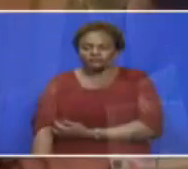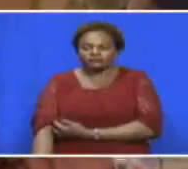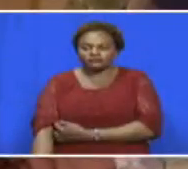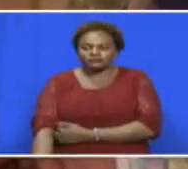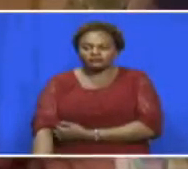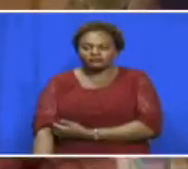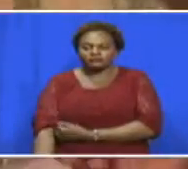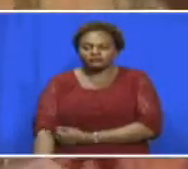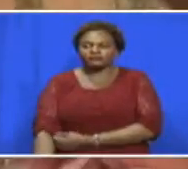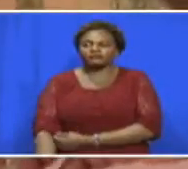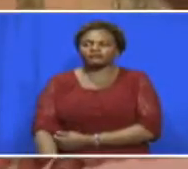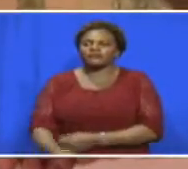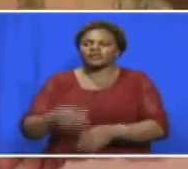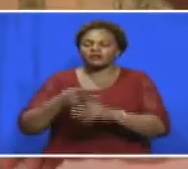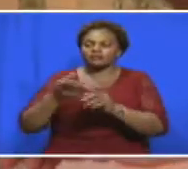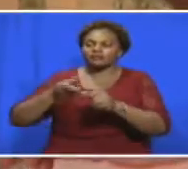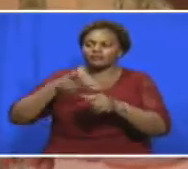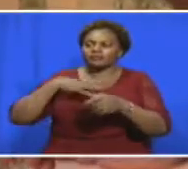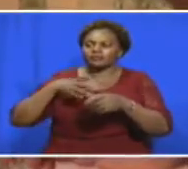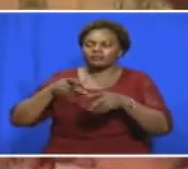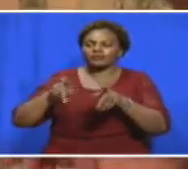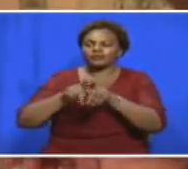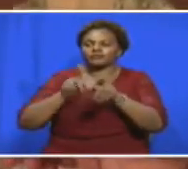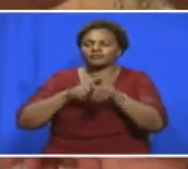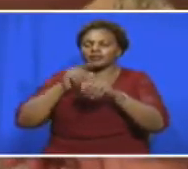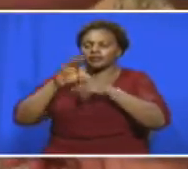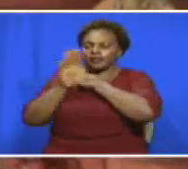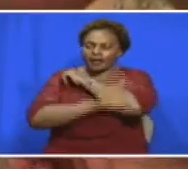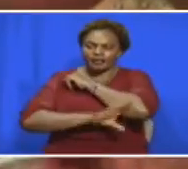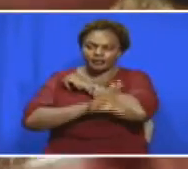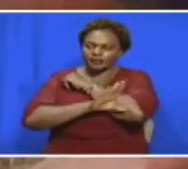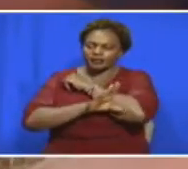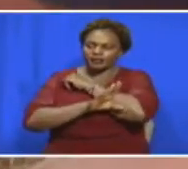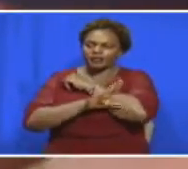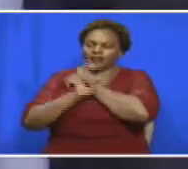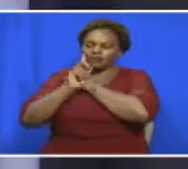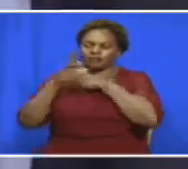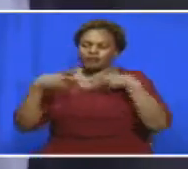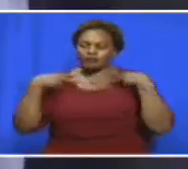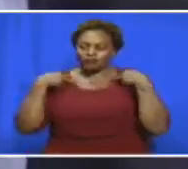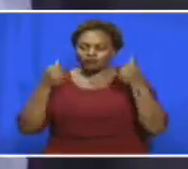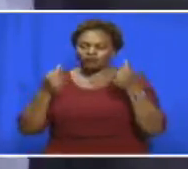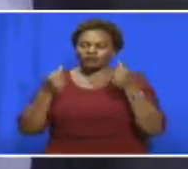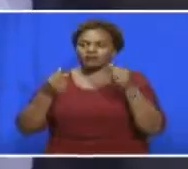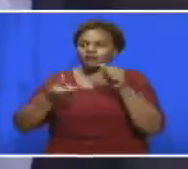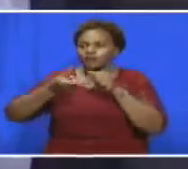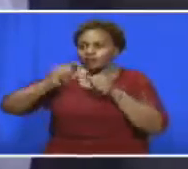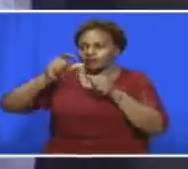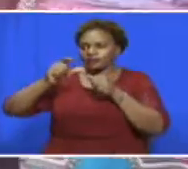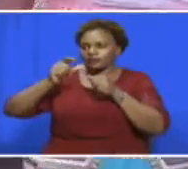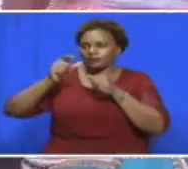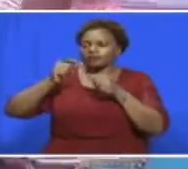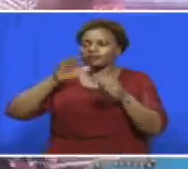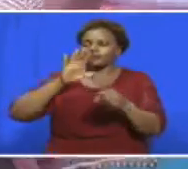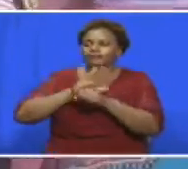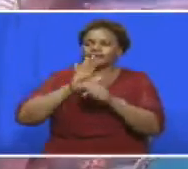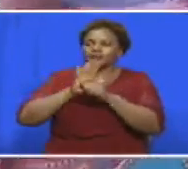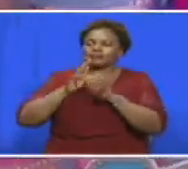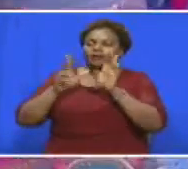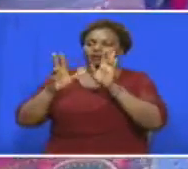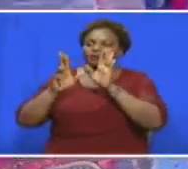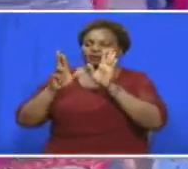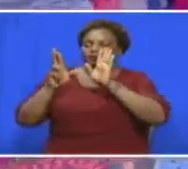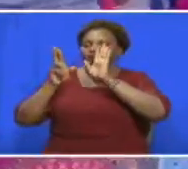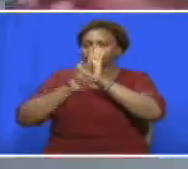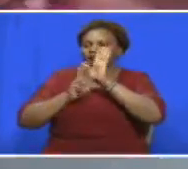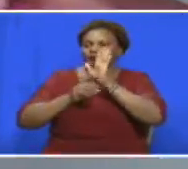Kumekuwa na ongezeko la mapokezi ya chanjo humu nchini kwa mujibu wa Wizara ya Afya. Ongezeko hilo limechangiwa na mikakati kama